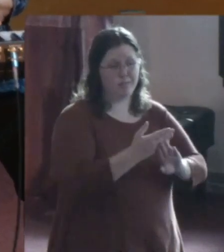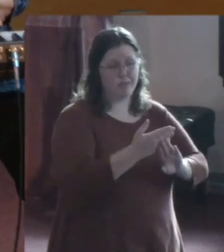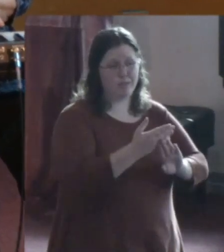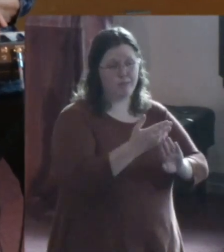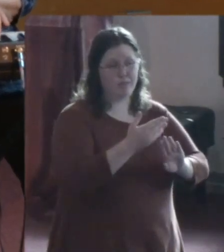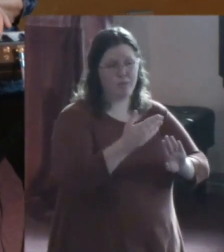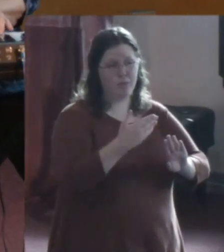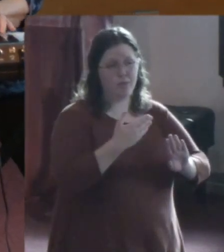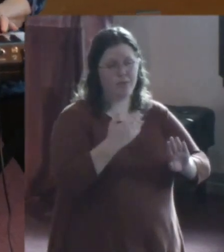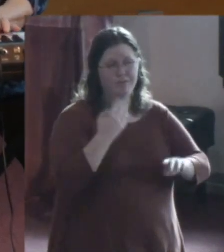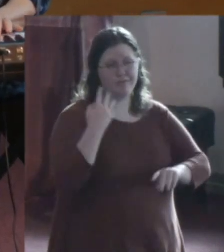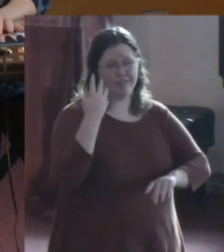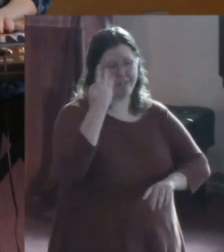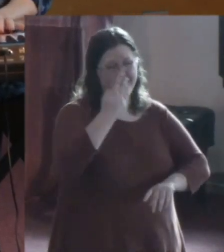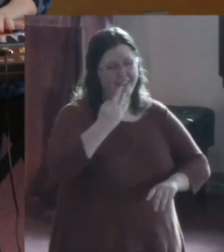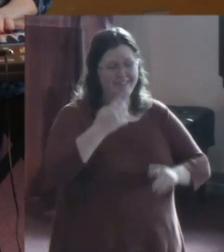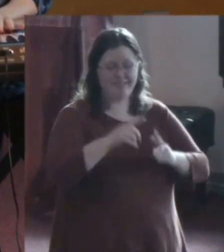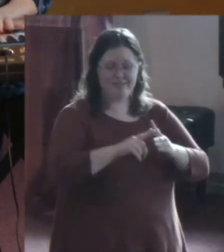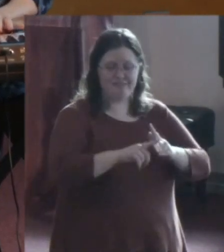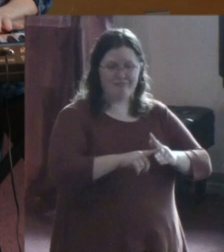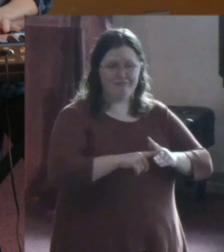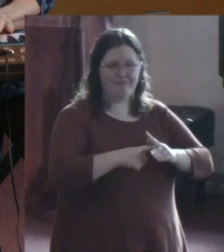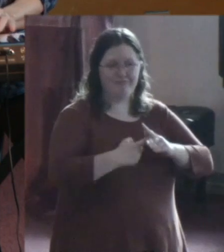craziness begins,